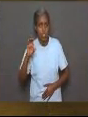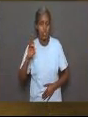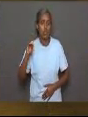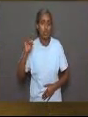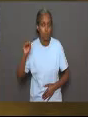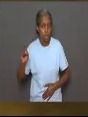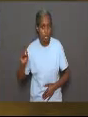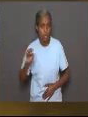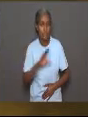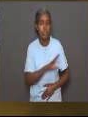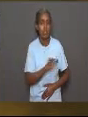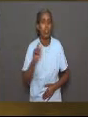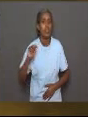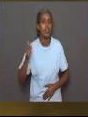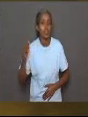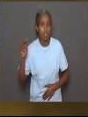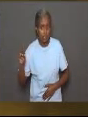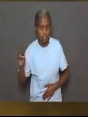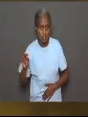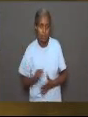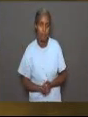cosine, and tangent?